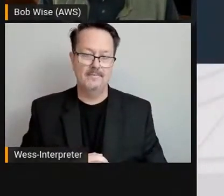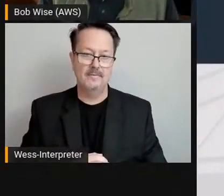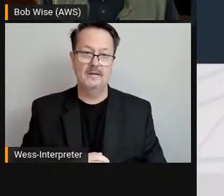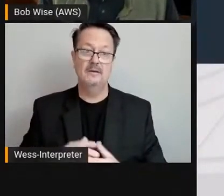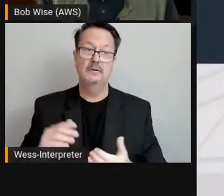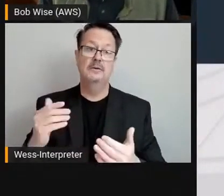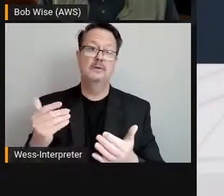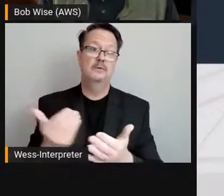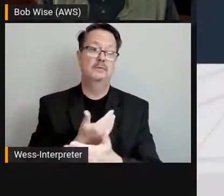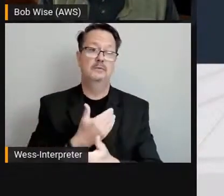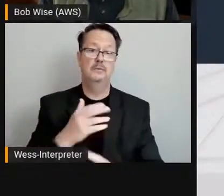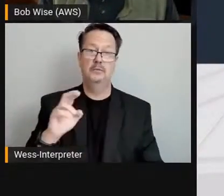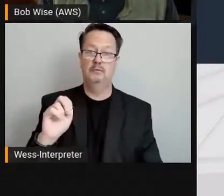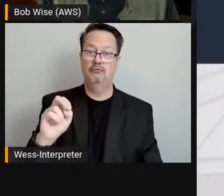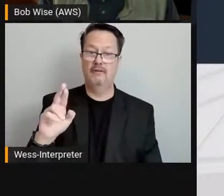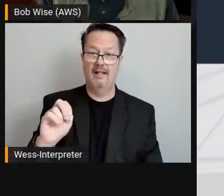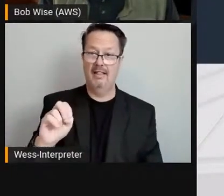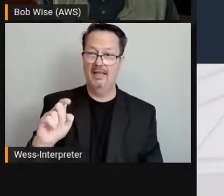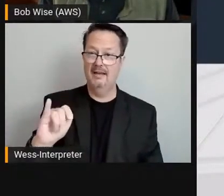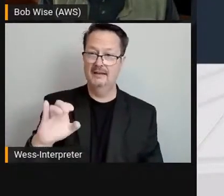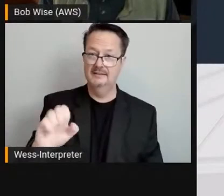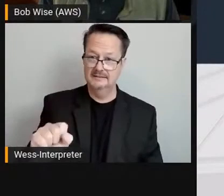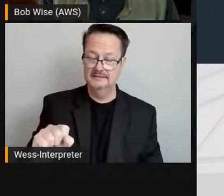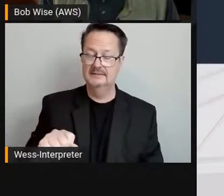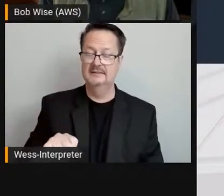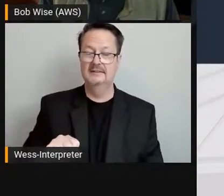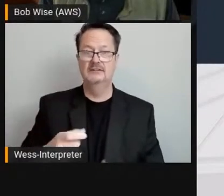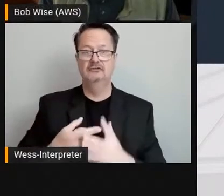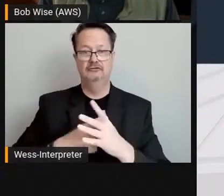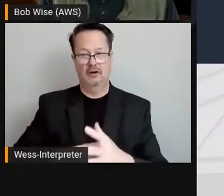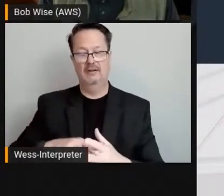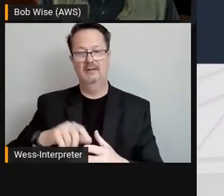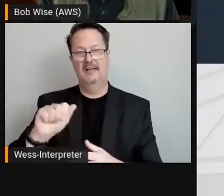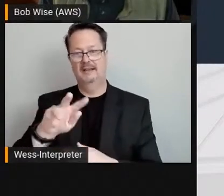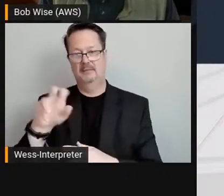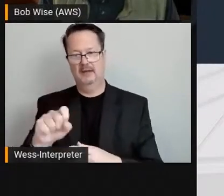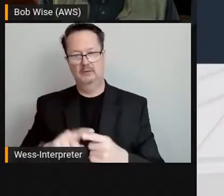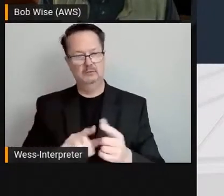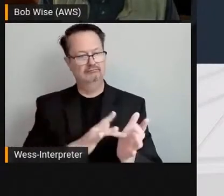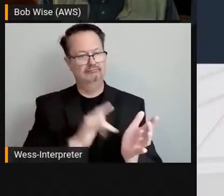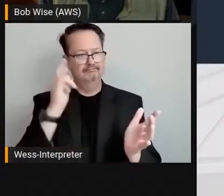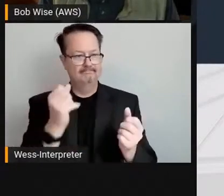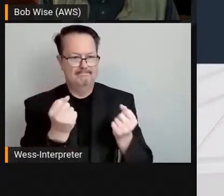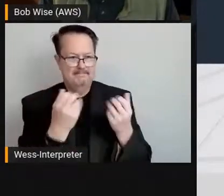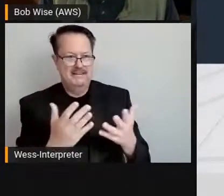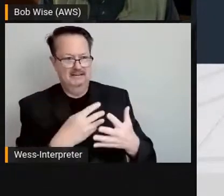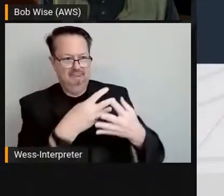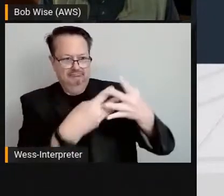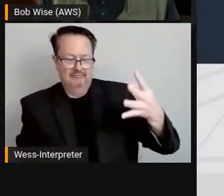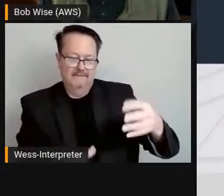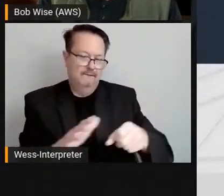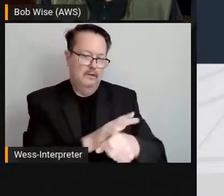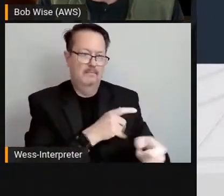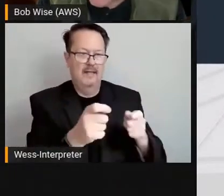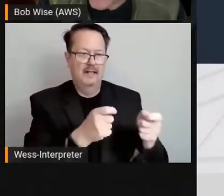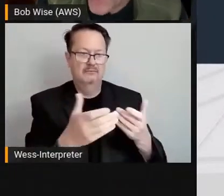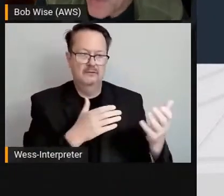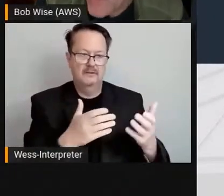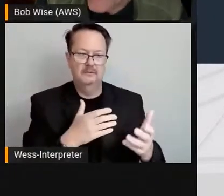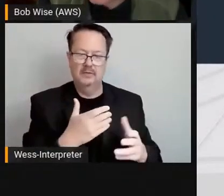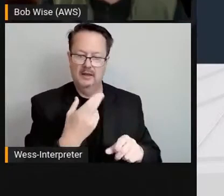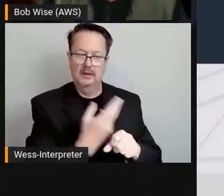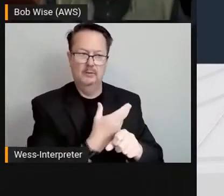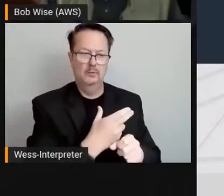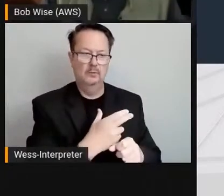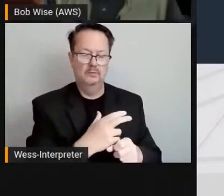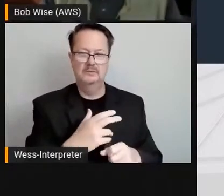New Relics started its migration to AWS to take advantage of a number of fully managed services, including Amazon EKS